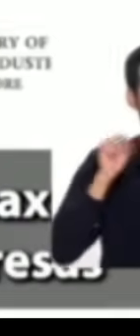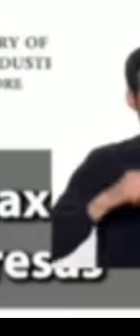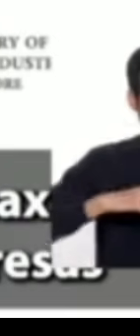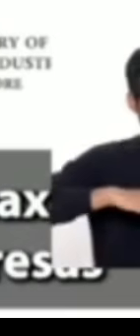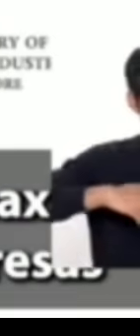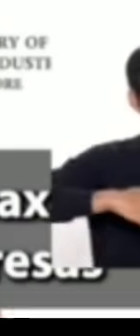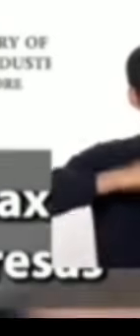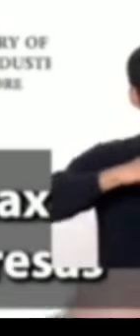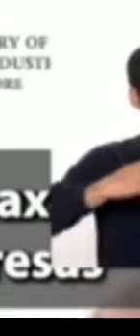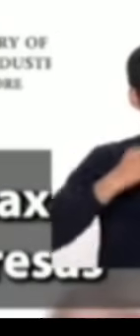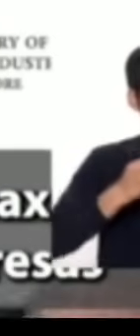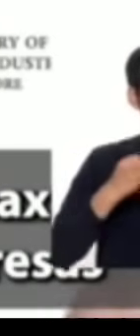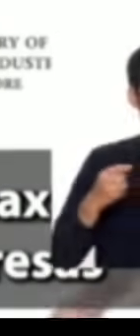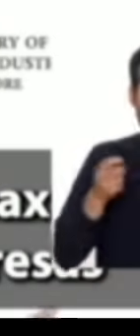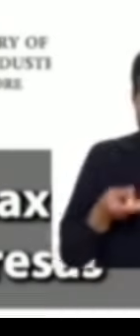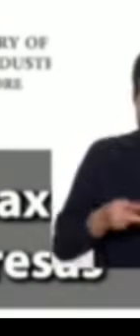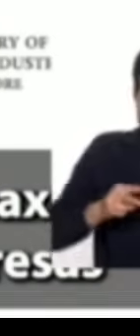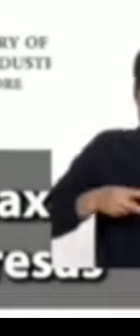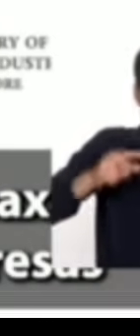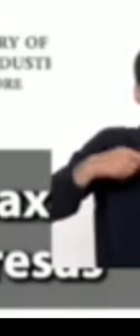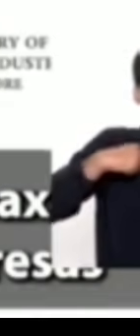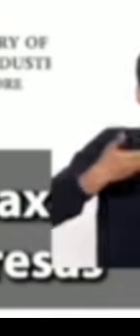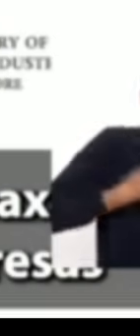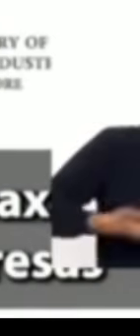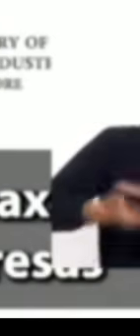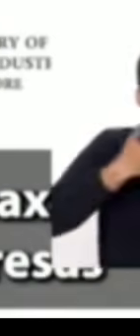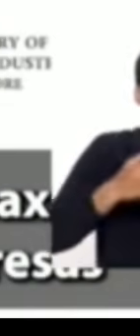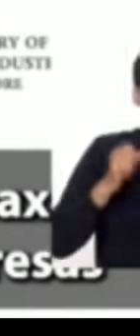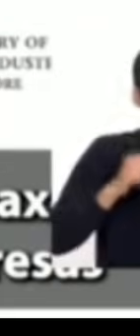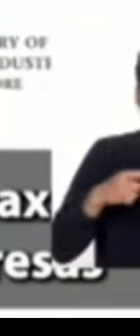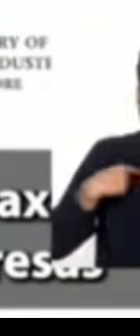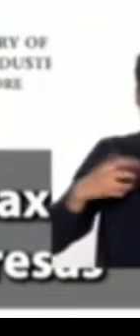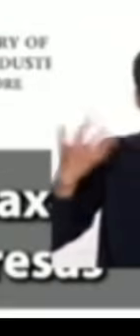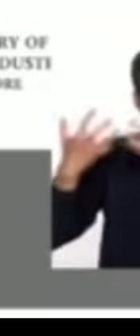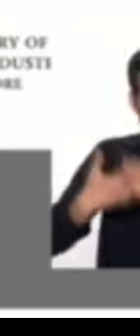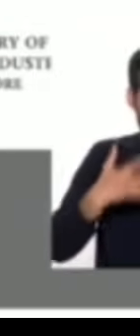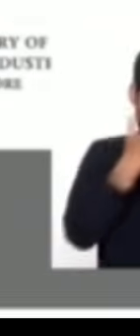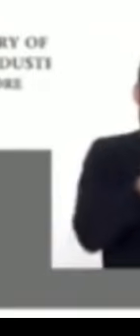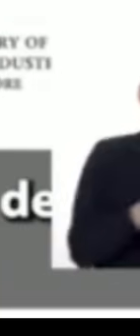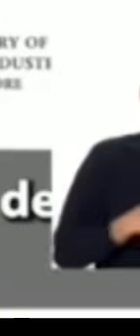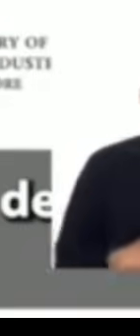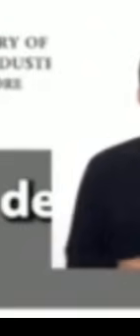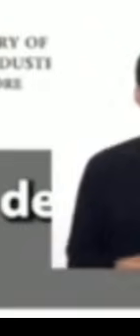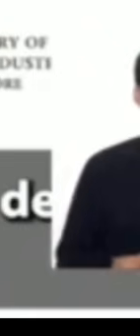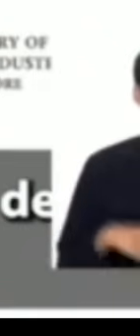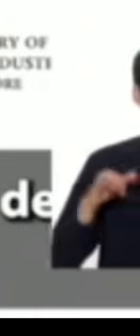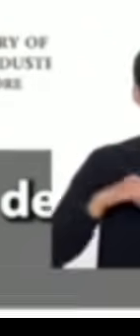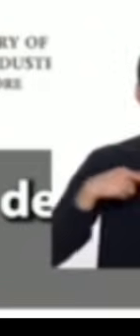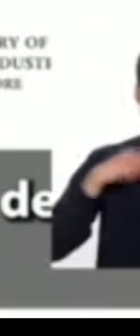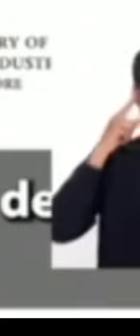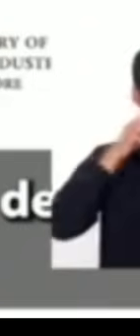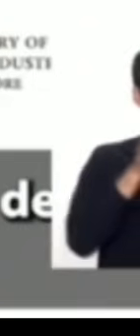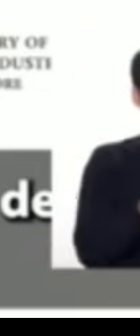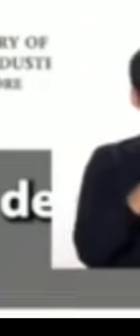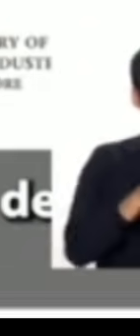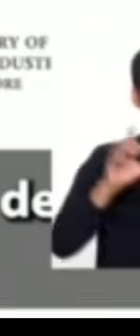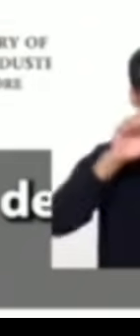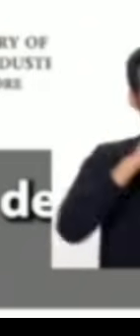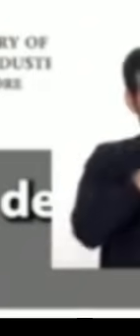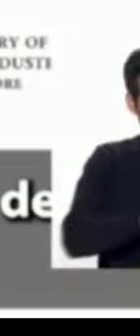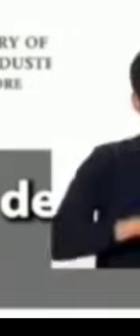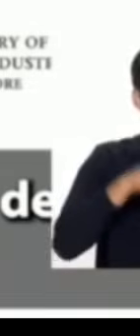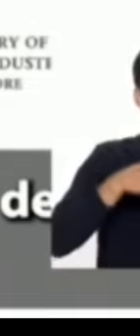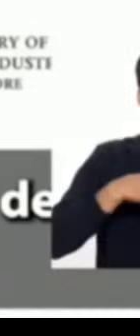strengthen our collaboration to maximize business potential for our respective companies. We also look forward to working with the